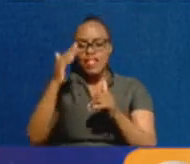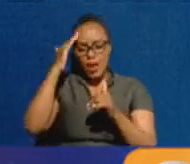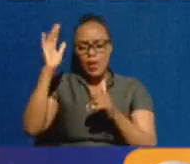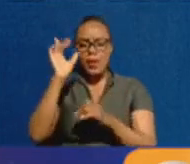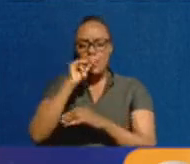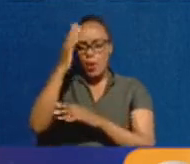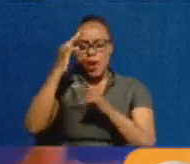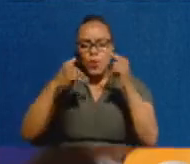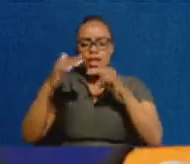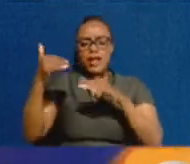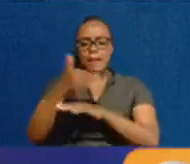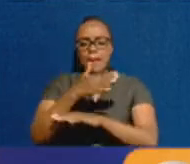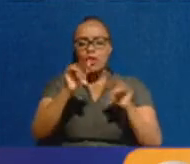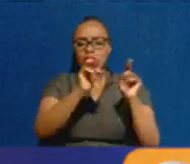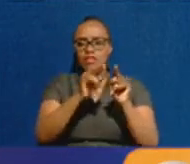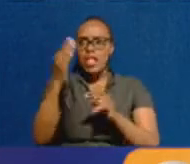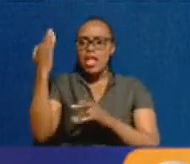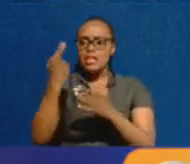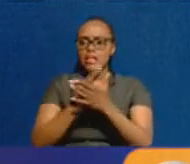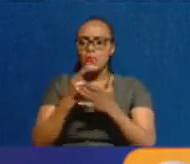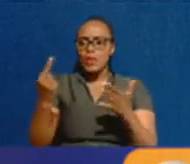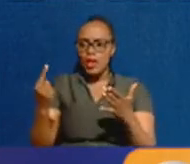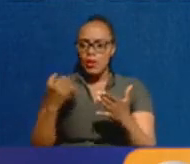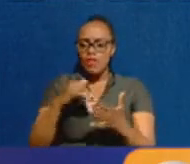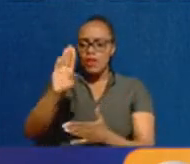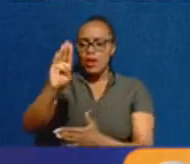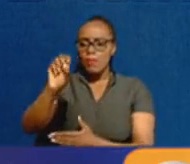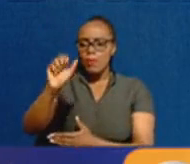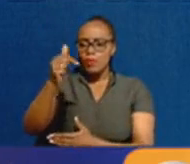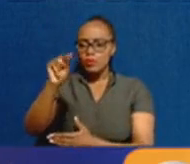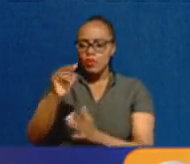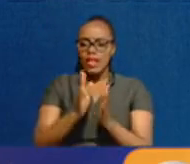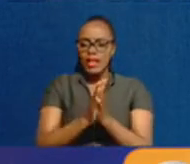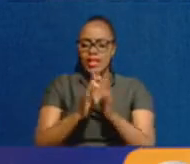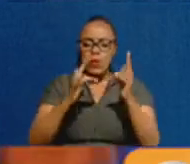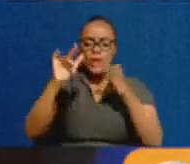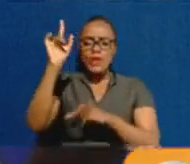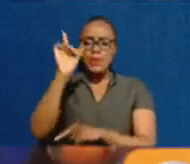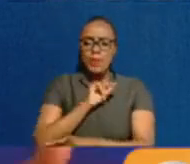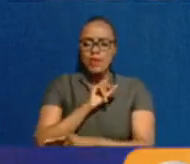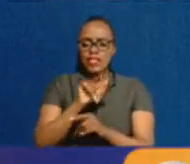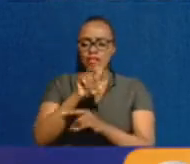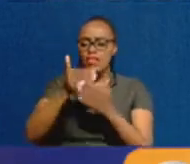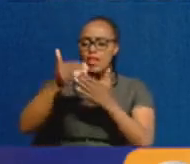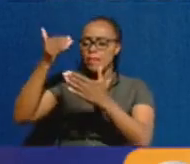winning marathons. I mean, just last week, we had the Boston Marathon and we had Kenyan winning. We had the other